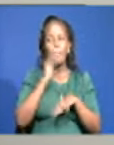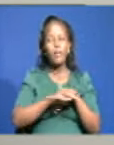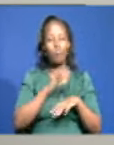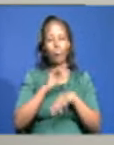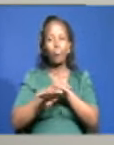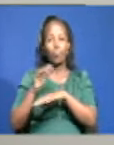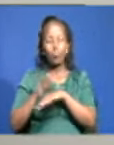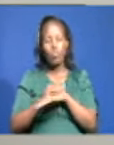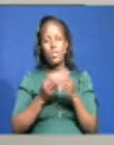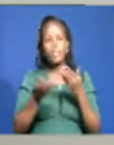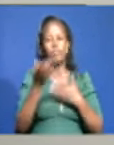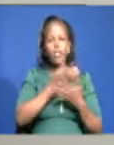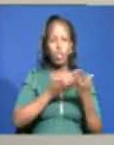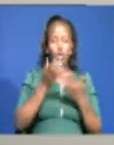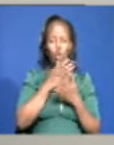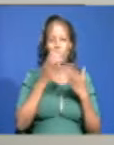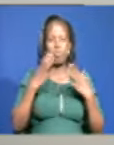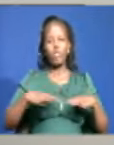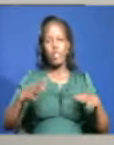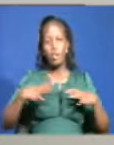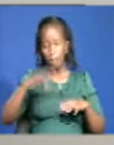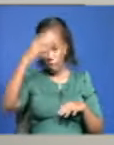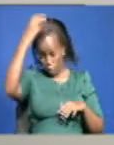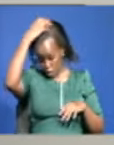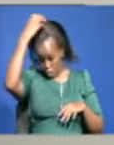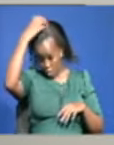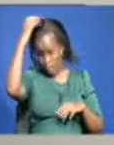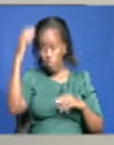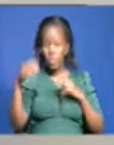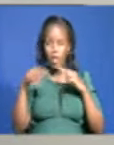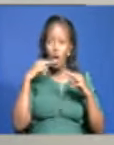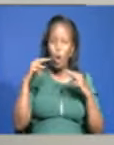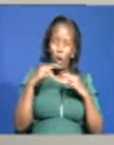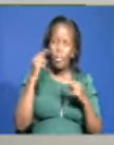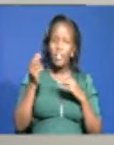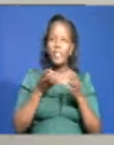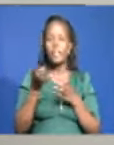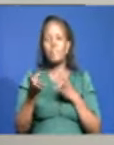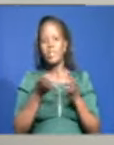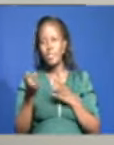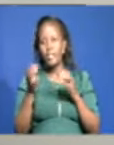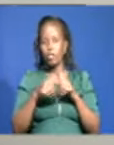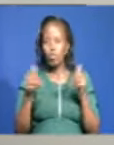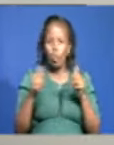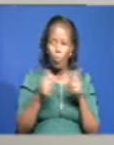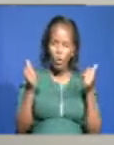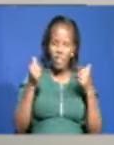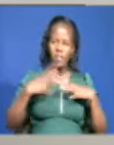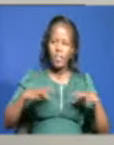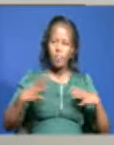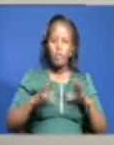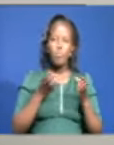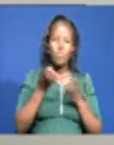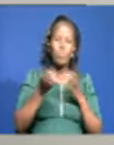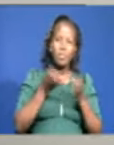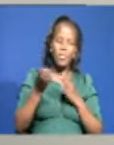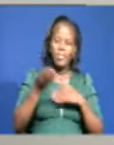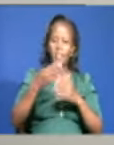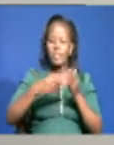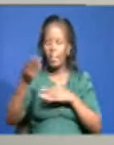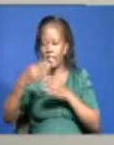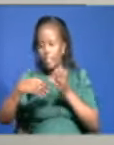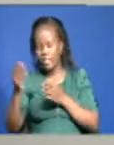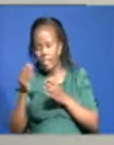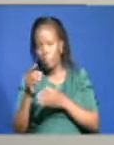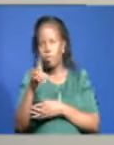Lamu, mahoteli yanapata biashara, mama mboga wanauza, wavuvi wanauza, wenye